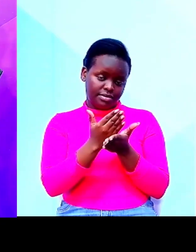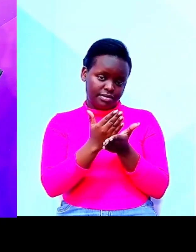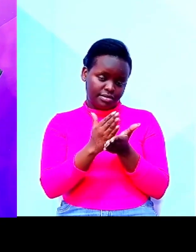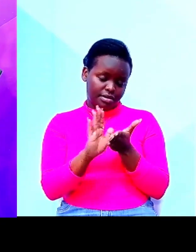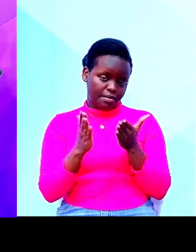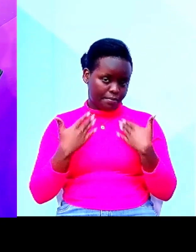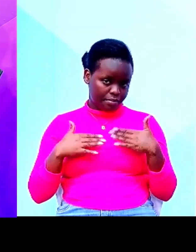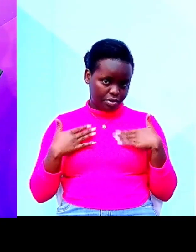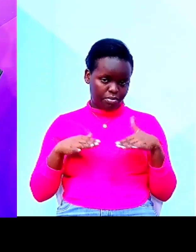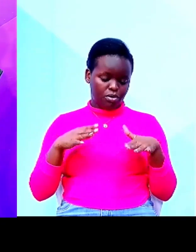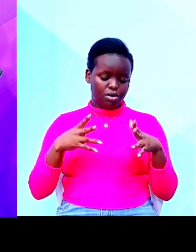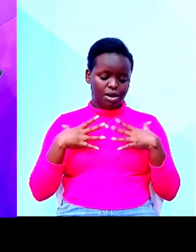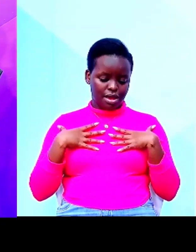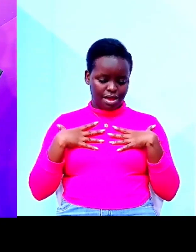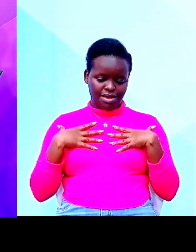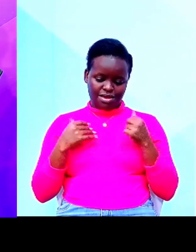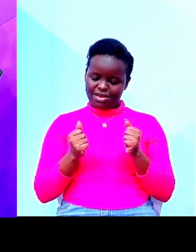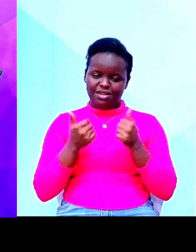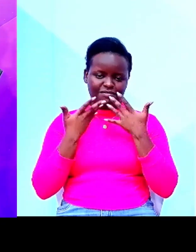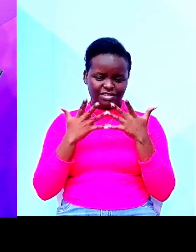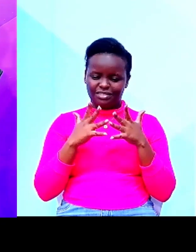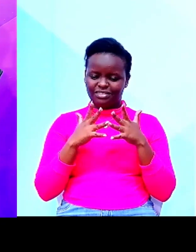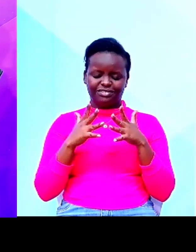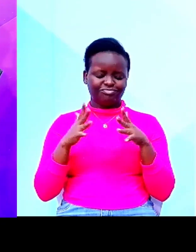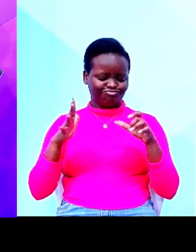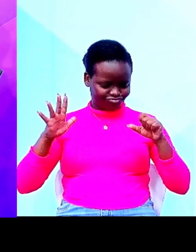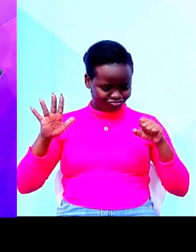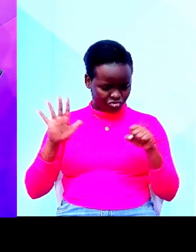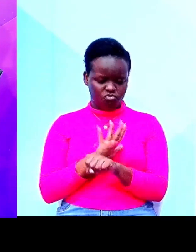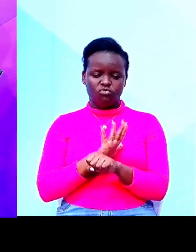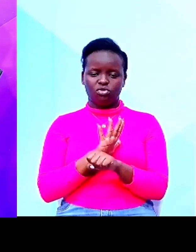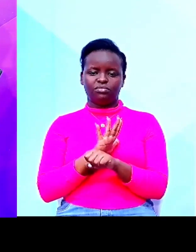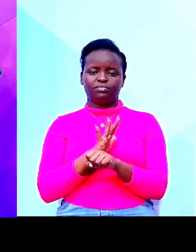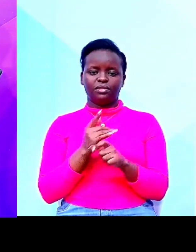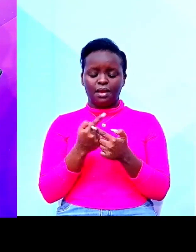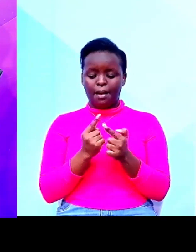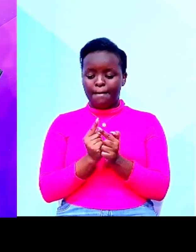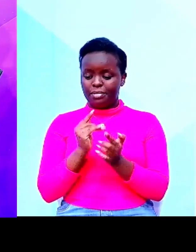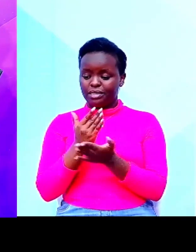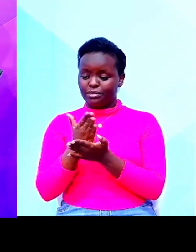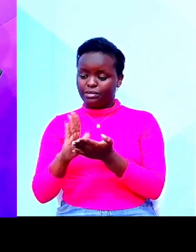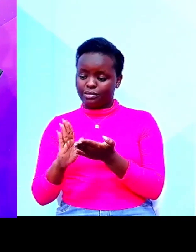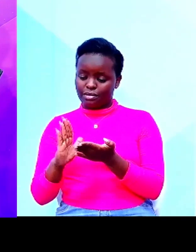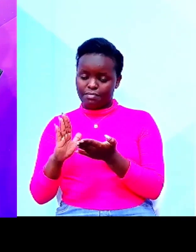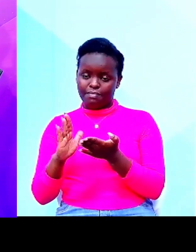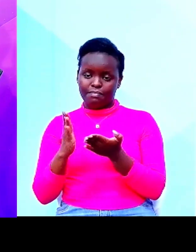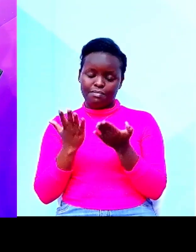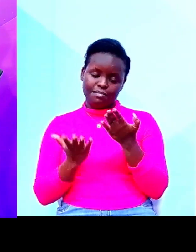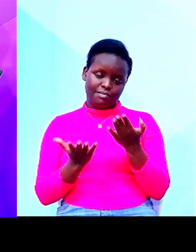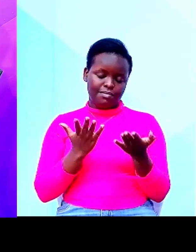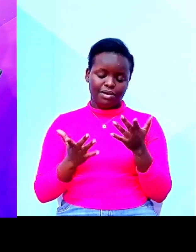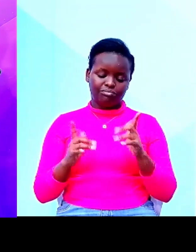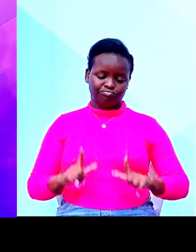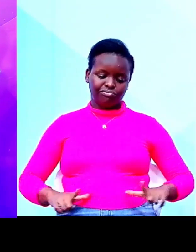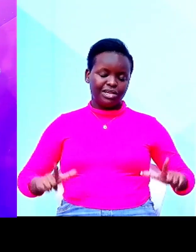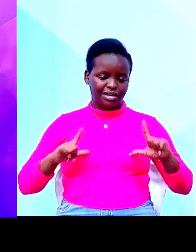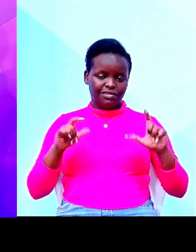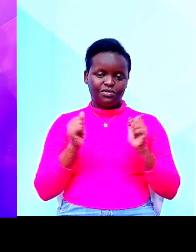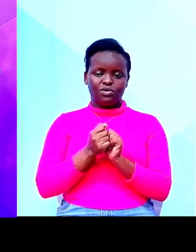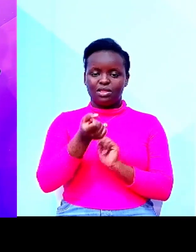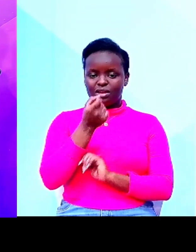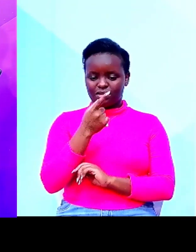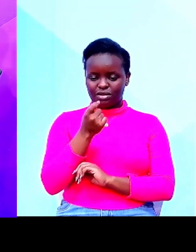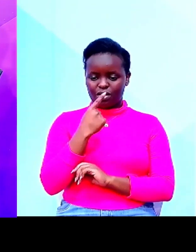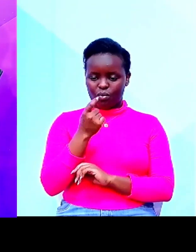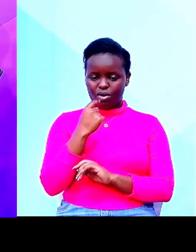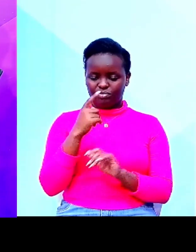people get healed and get well completely, but some people may have to live with the medication